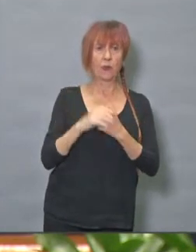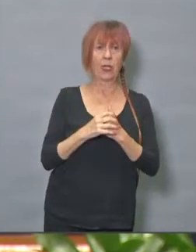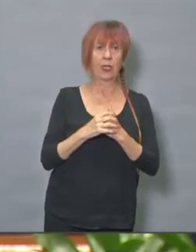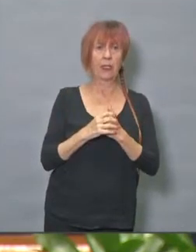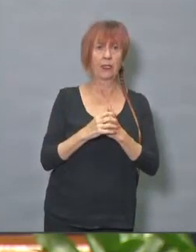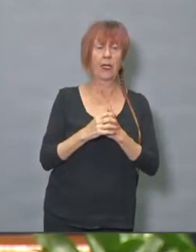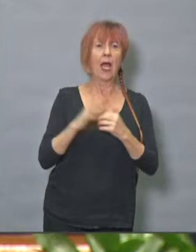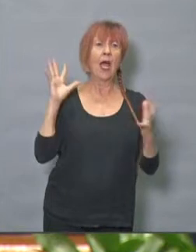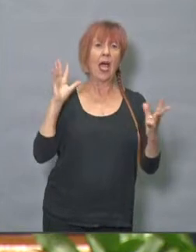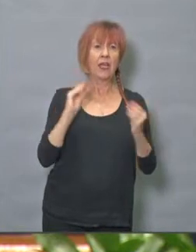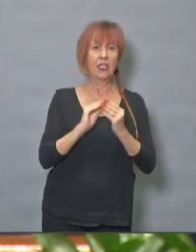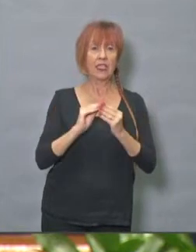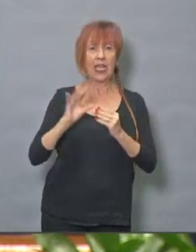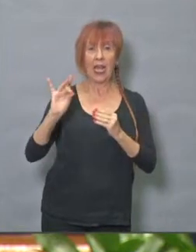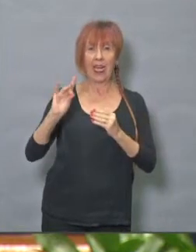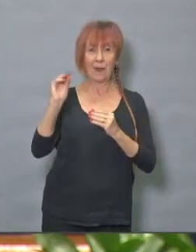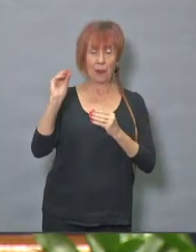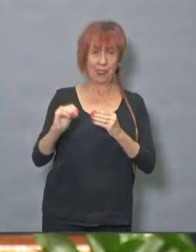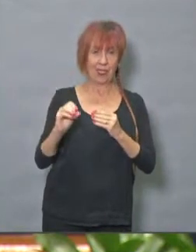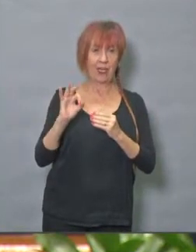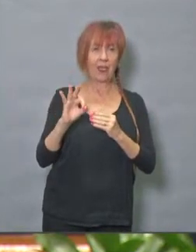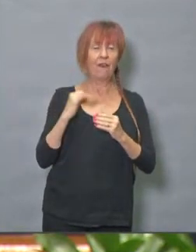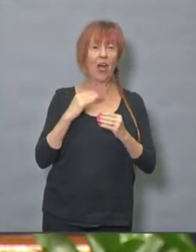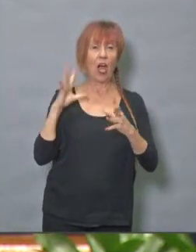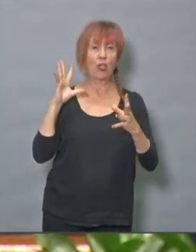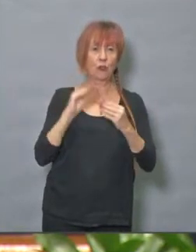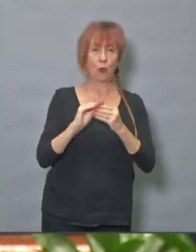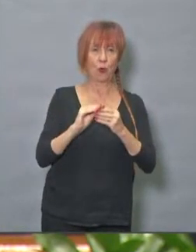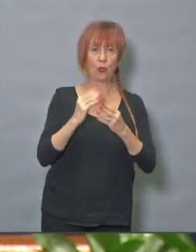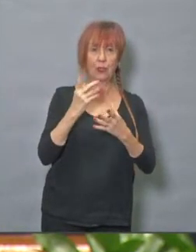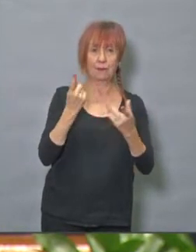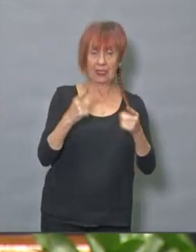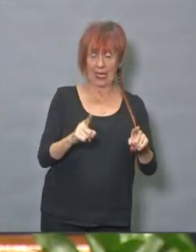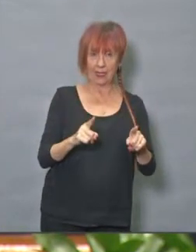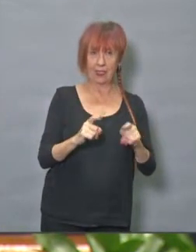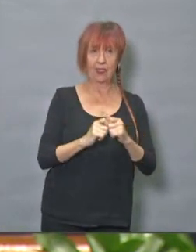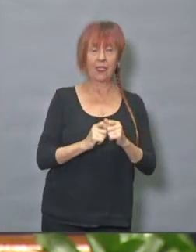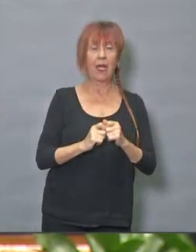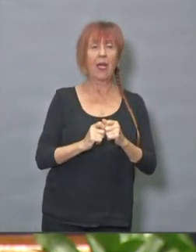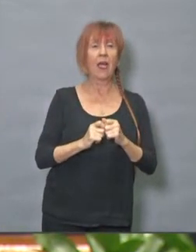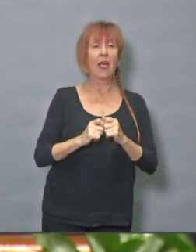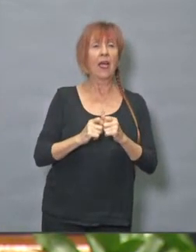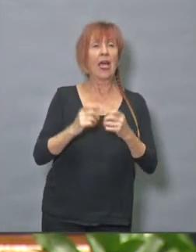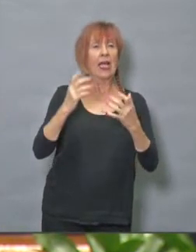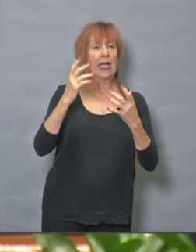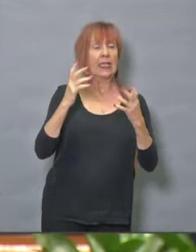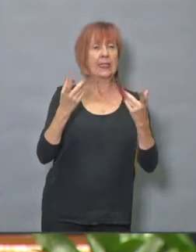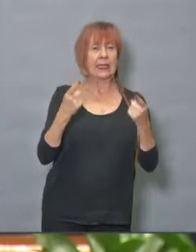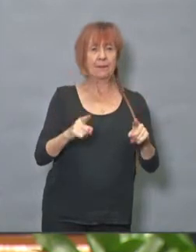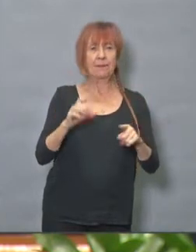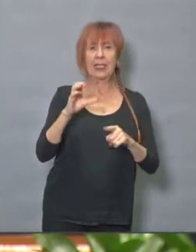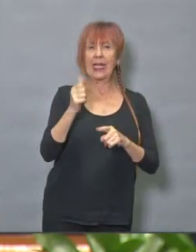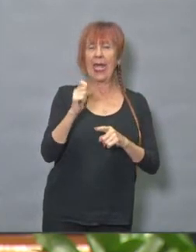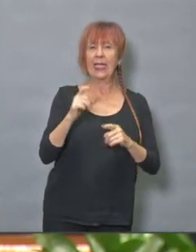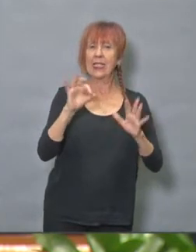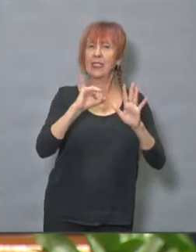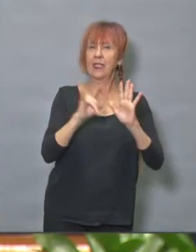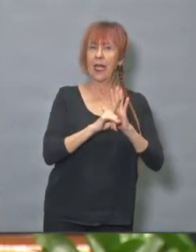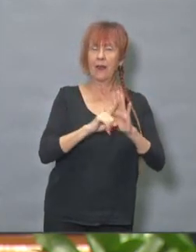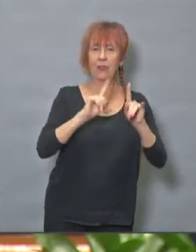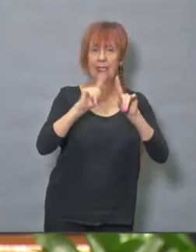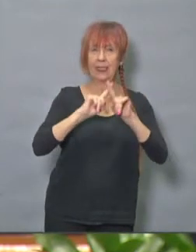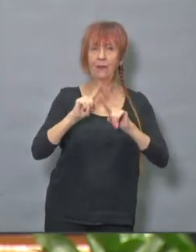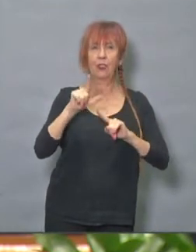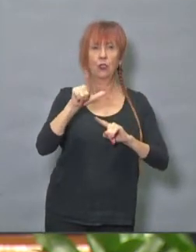and it comprises 8% of our total cases. Cases have been identified among 28 different